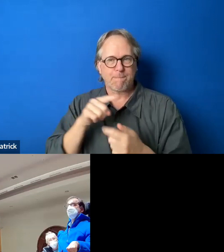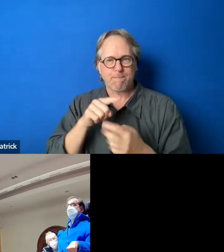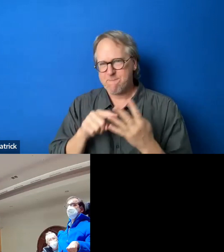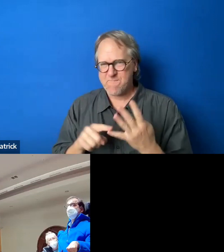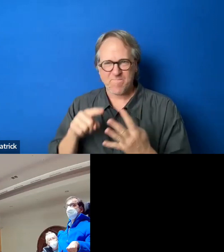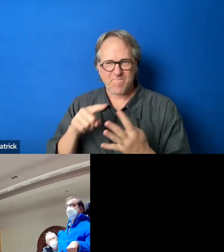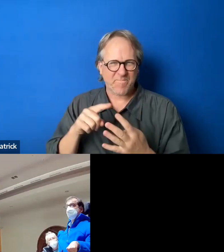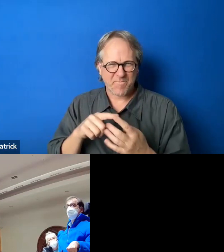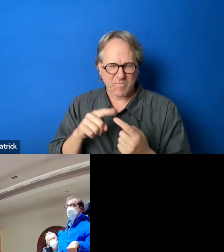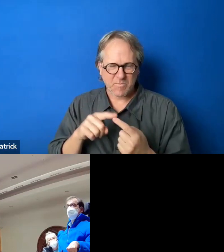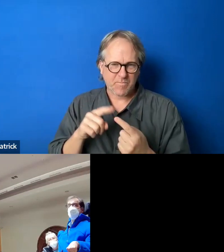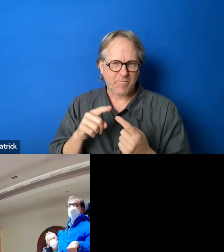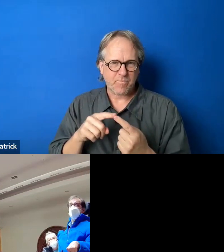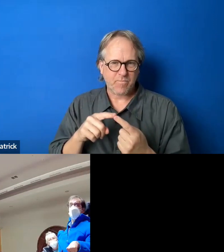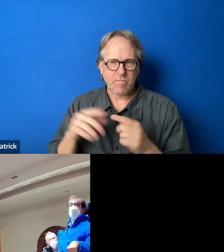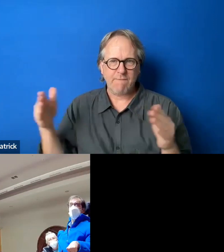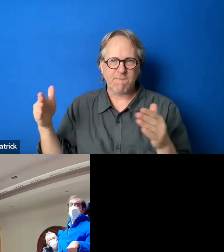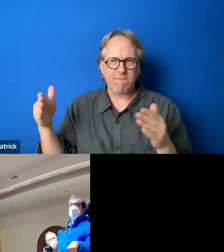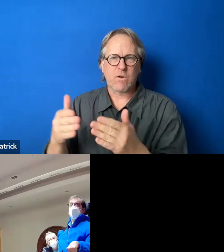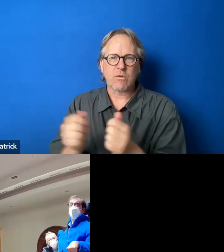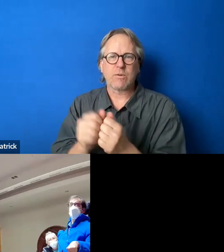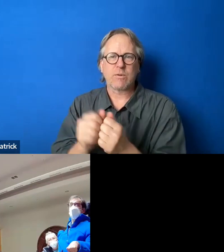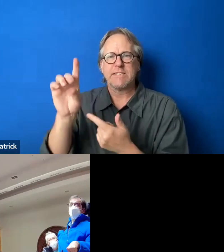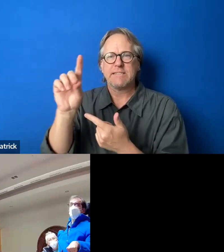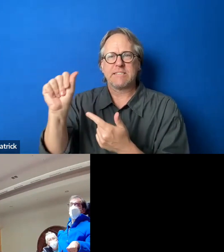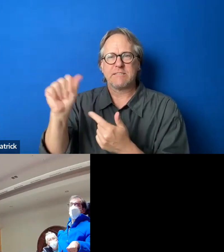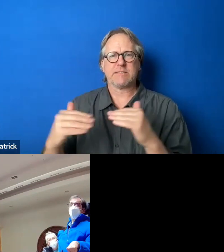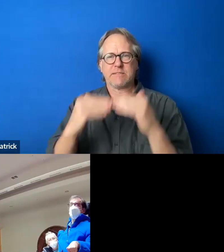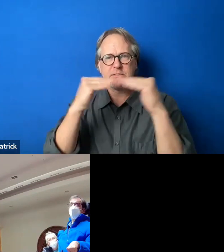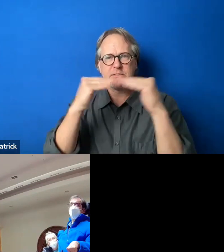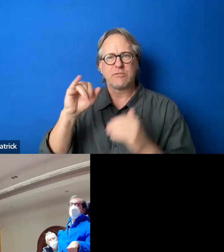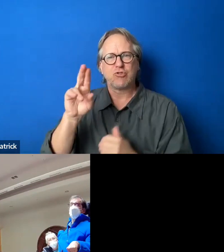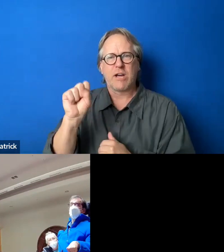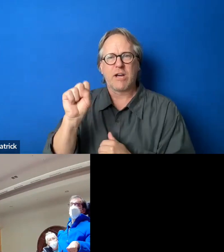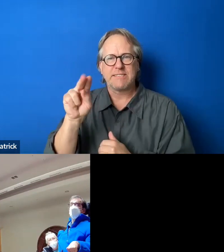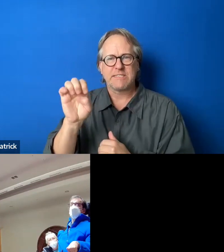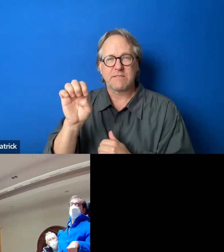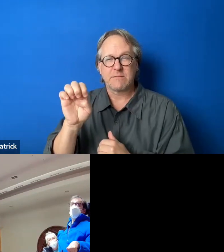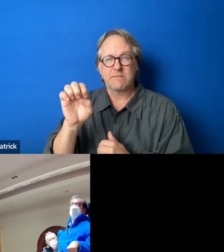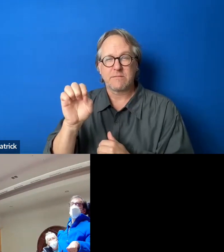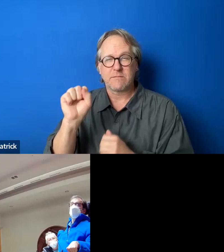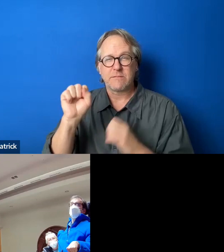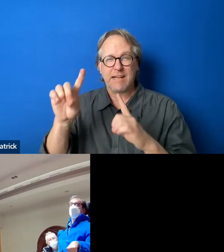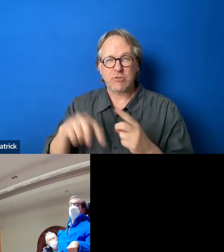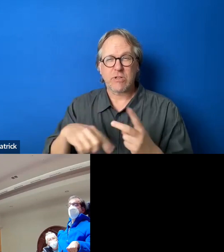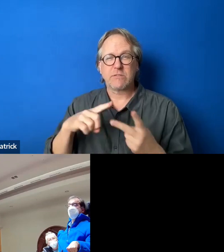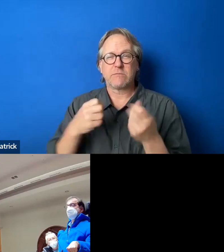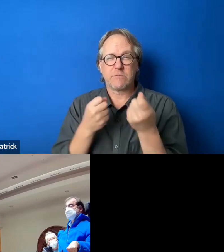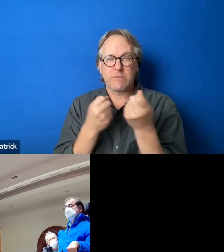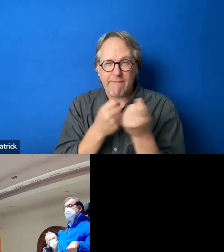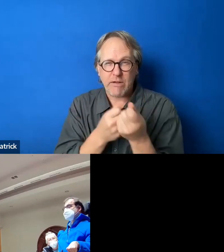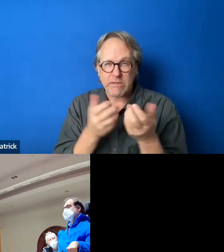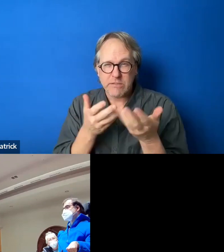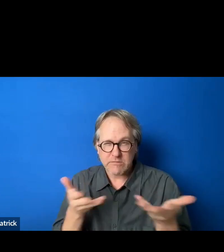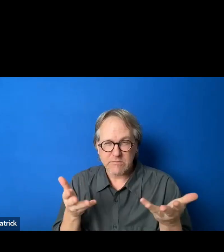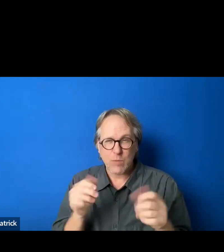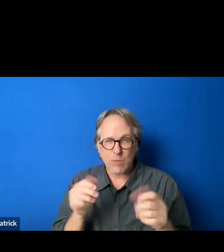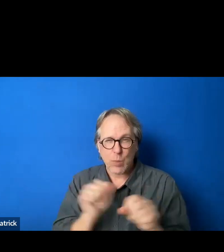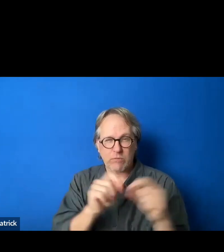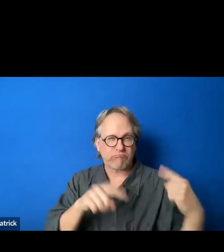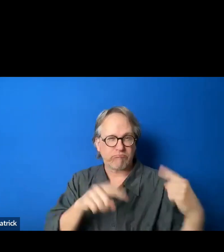focused on disability justice and education, advocacy work. I've been doing that